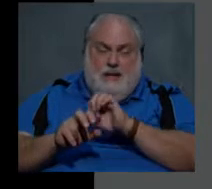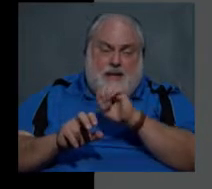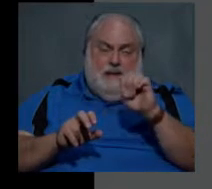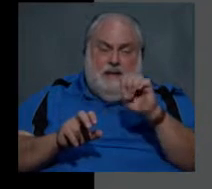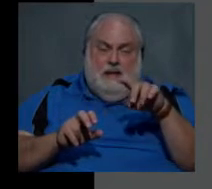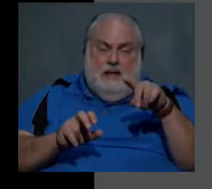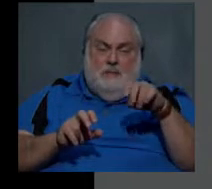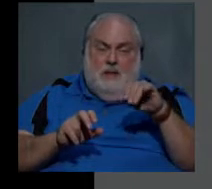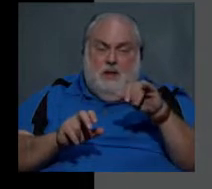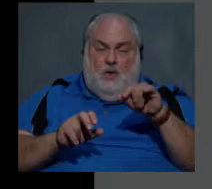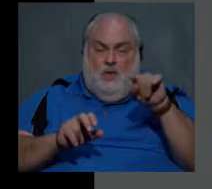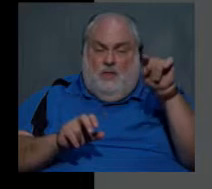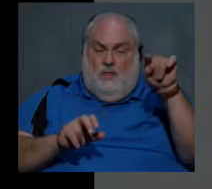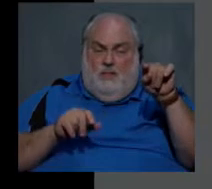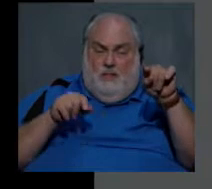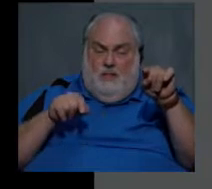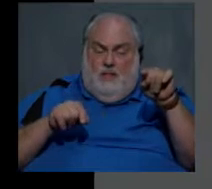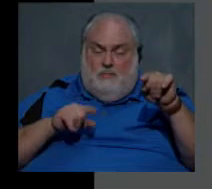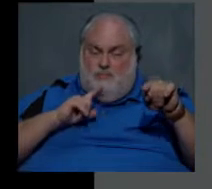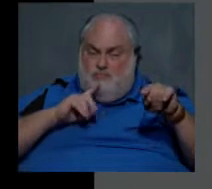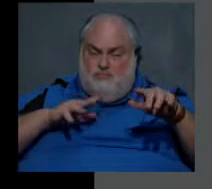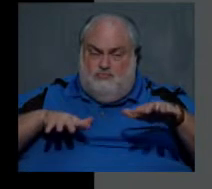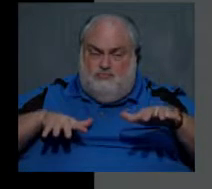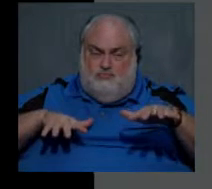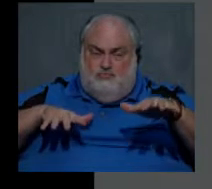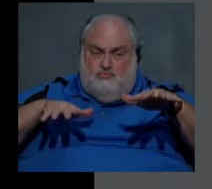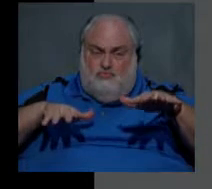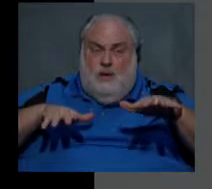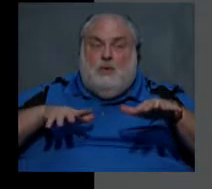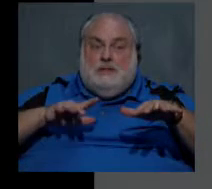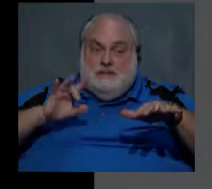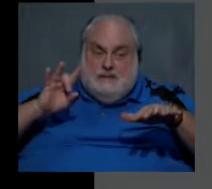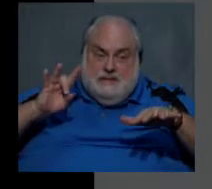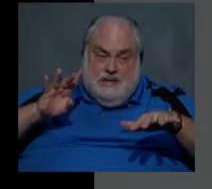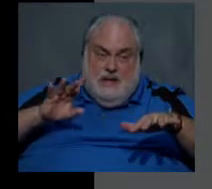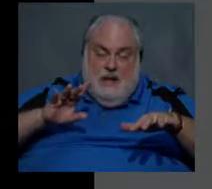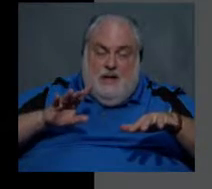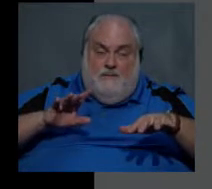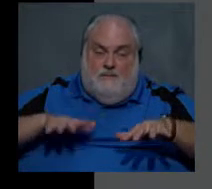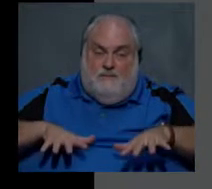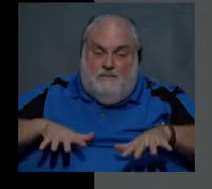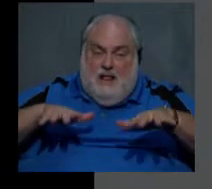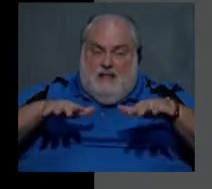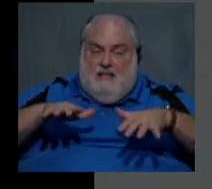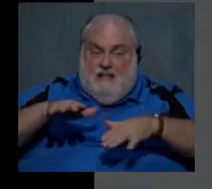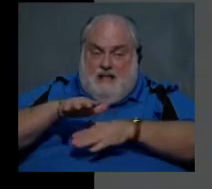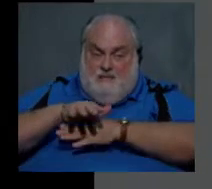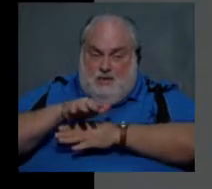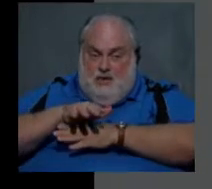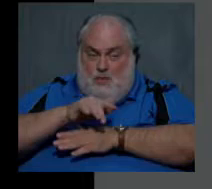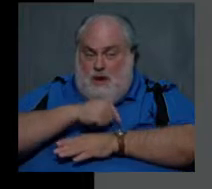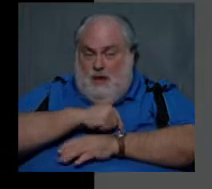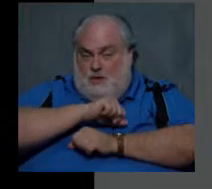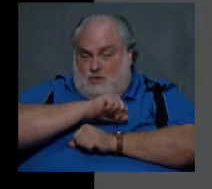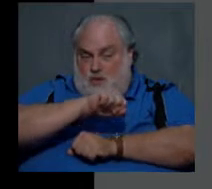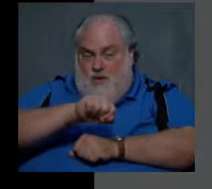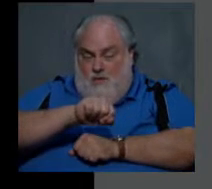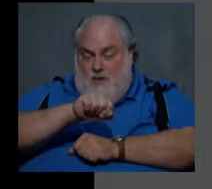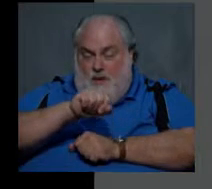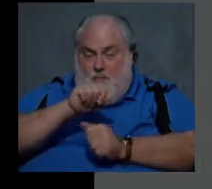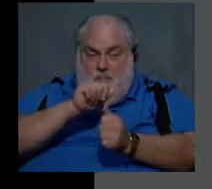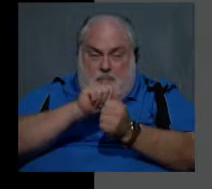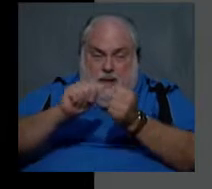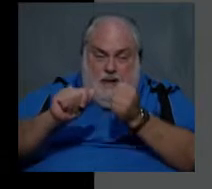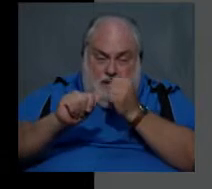That tends to flood. It's majorly flooded this afternoon as I drove past it to come here. And I would want to make sure